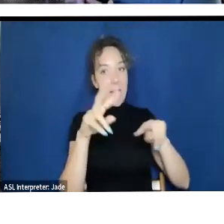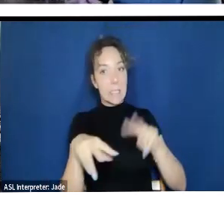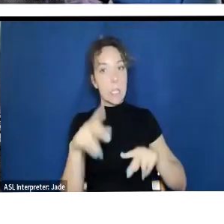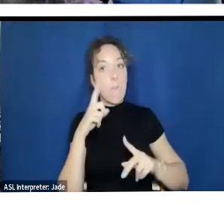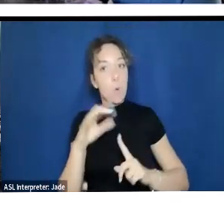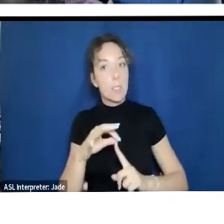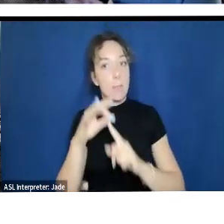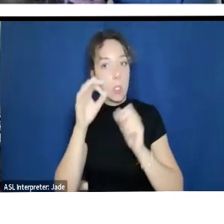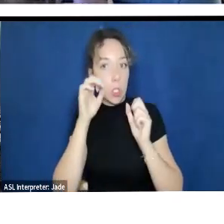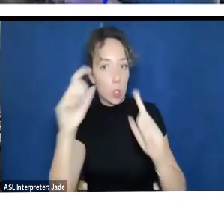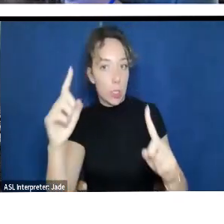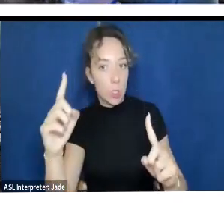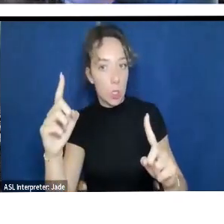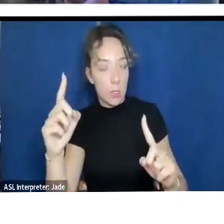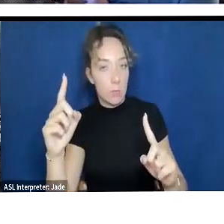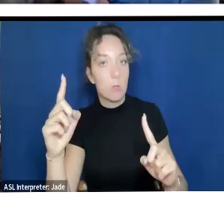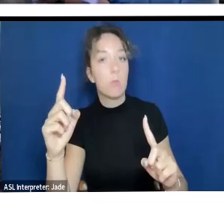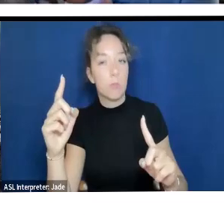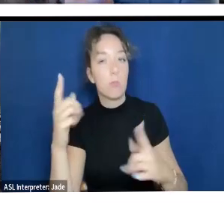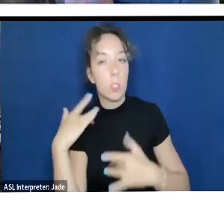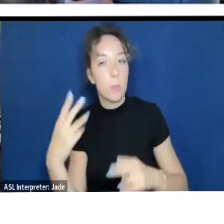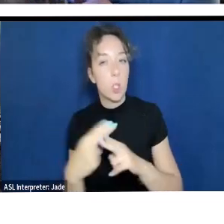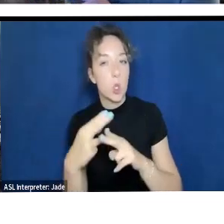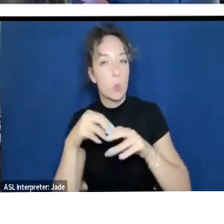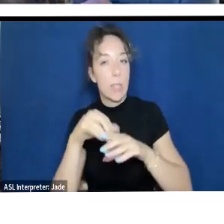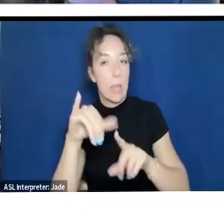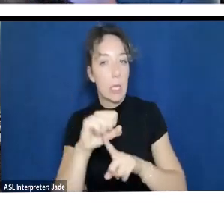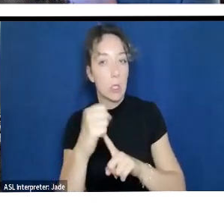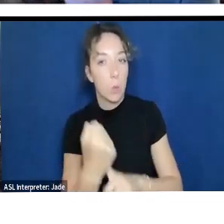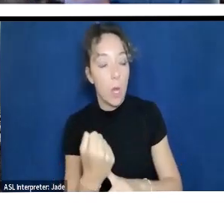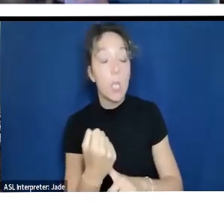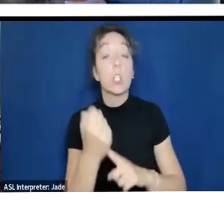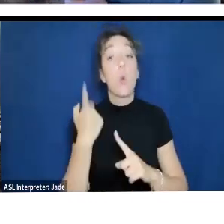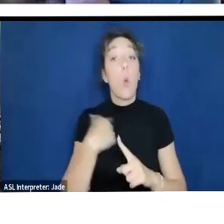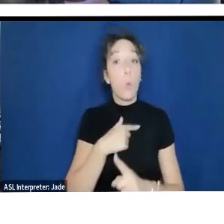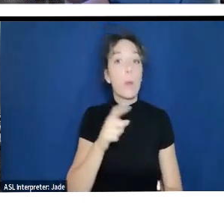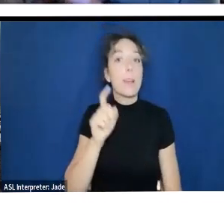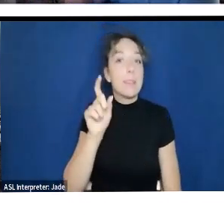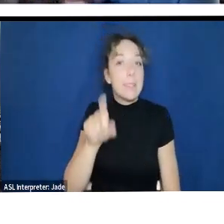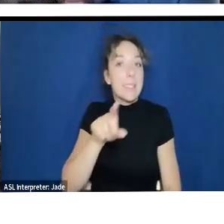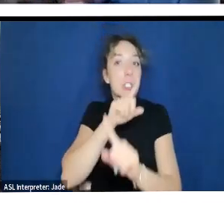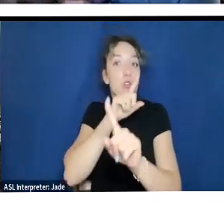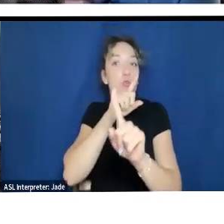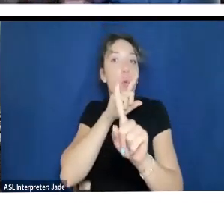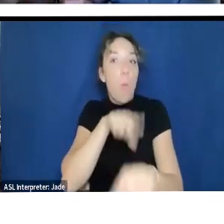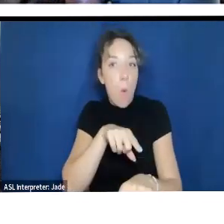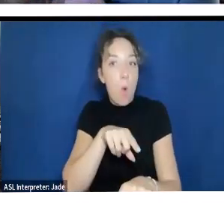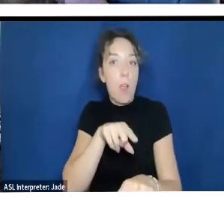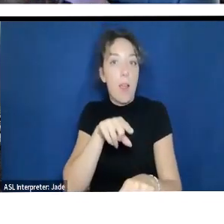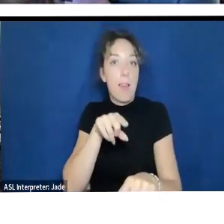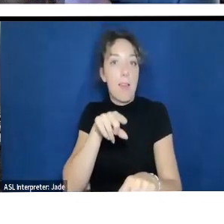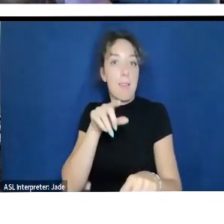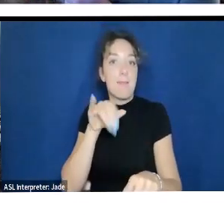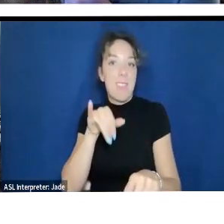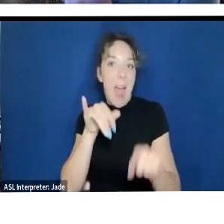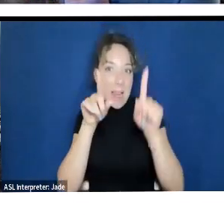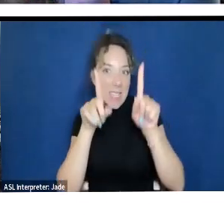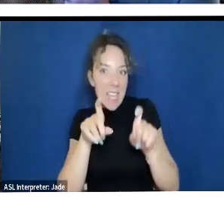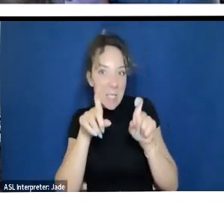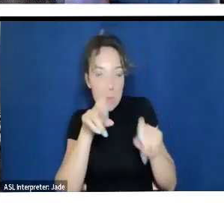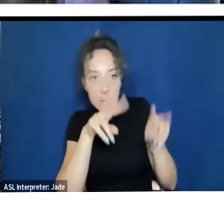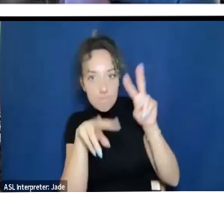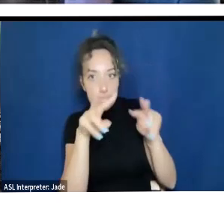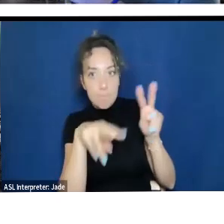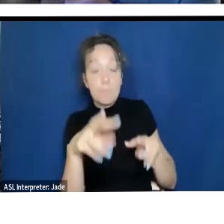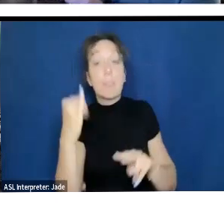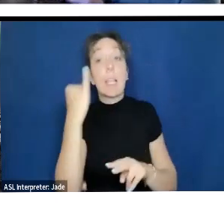special education. And so we do need to report those assessments. And